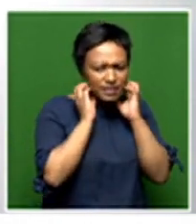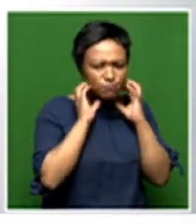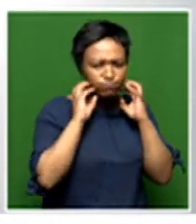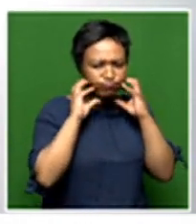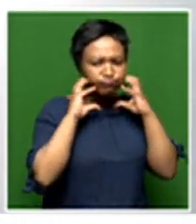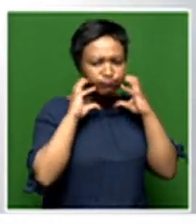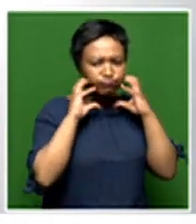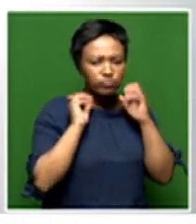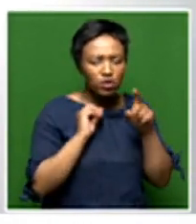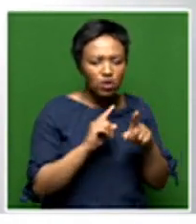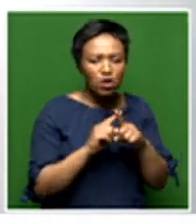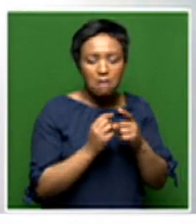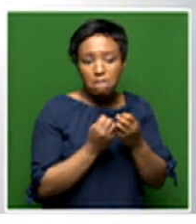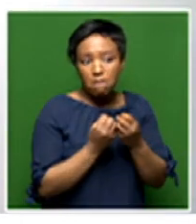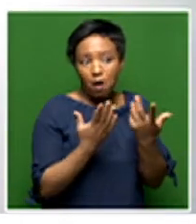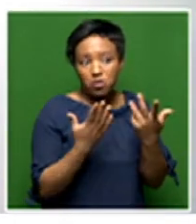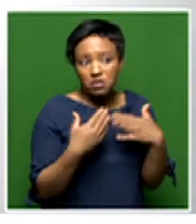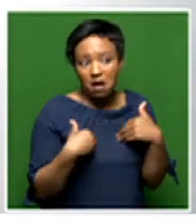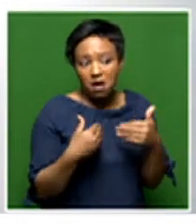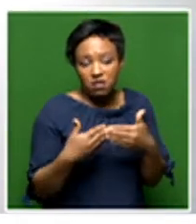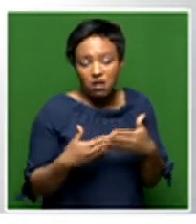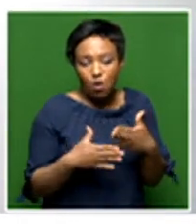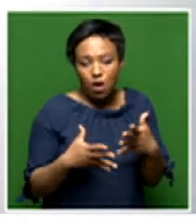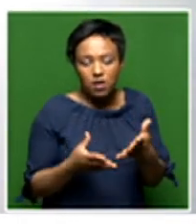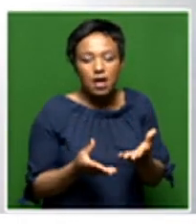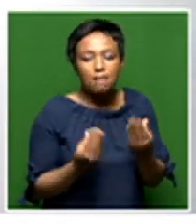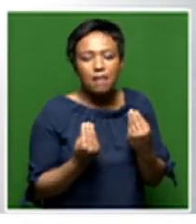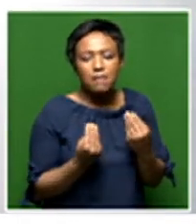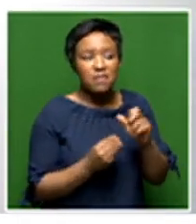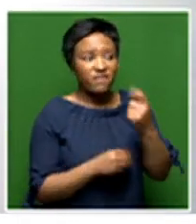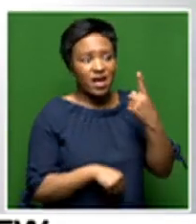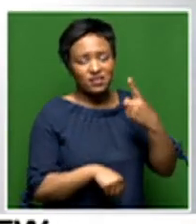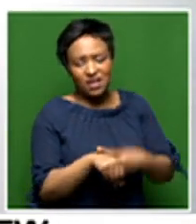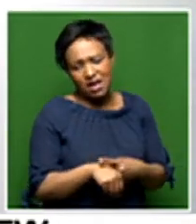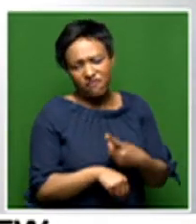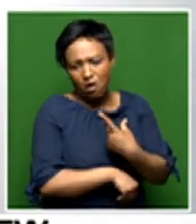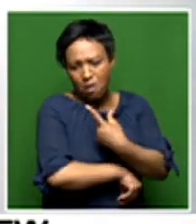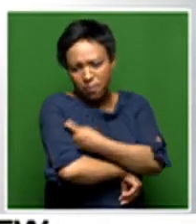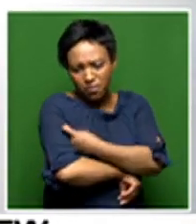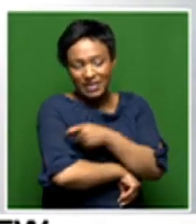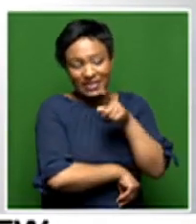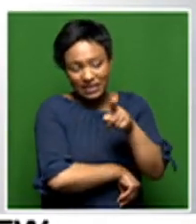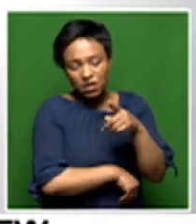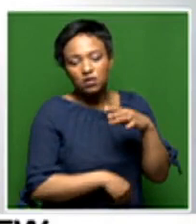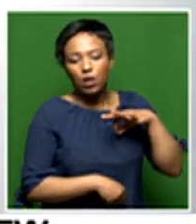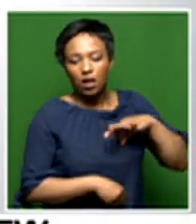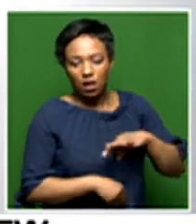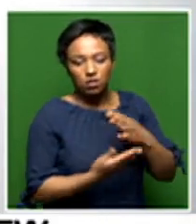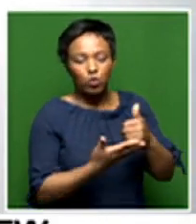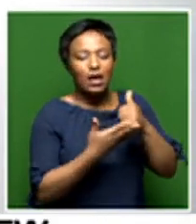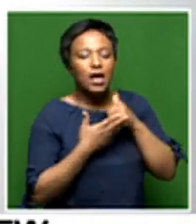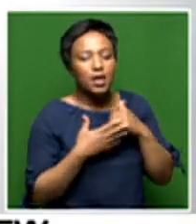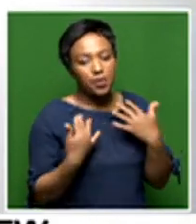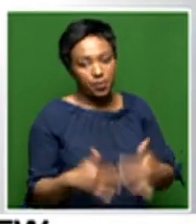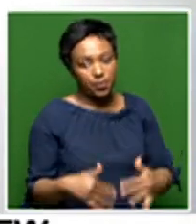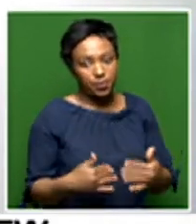that the majority of the healthcare workers are getting the vaccine for the first time, and it will be beneficial.